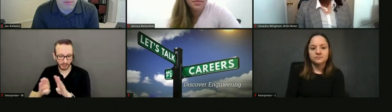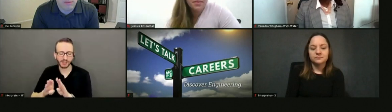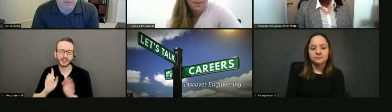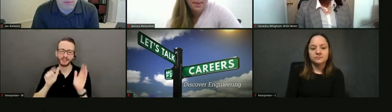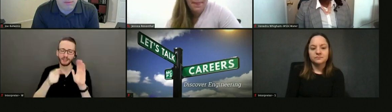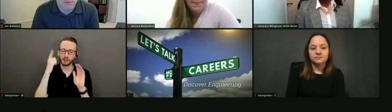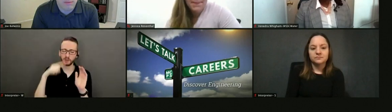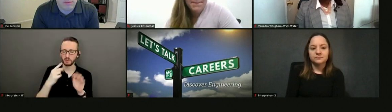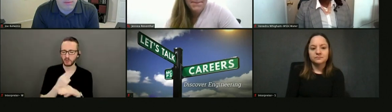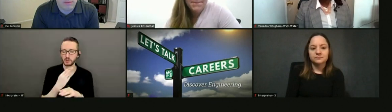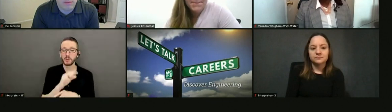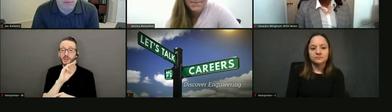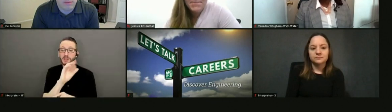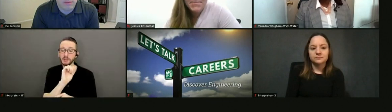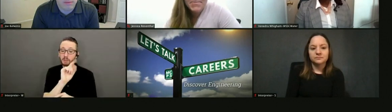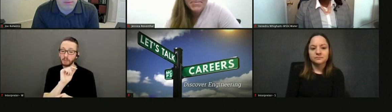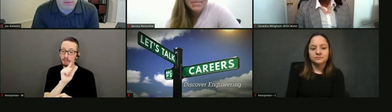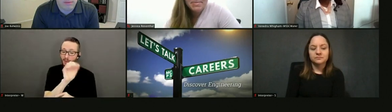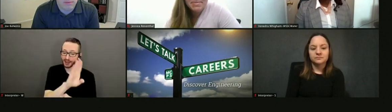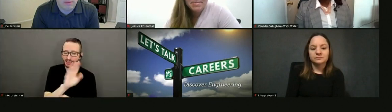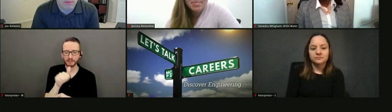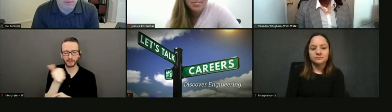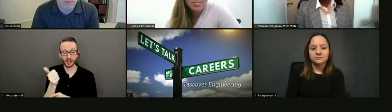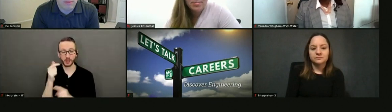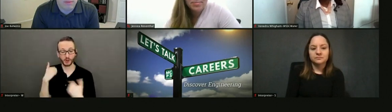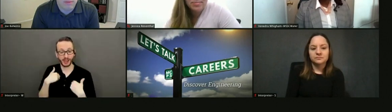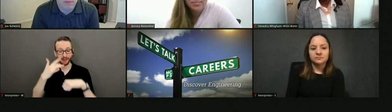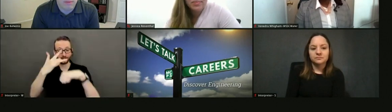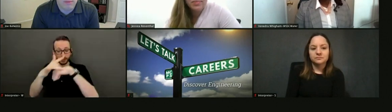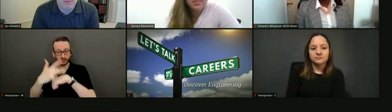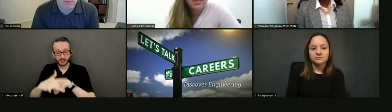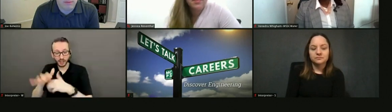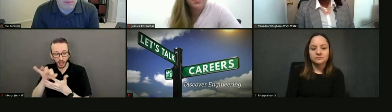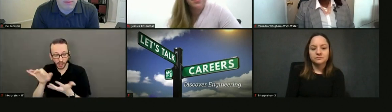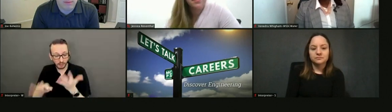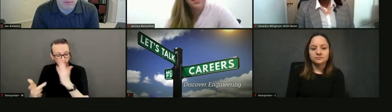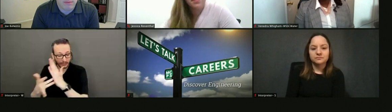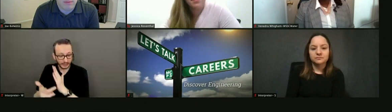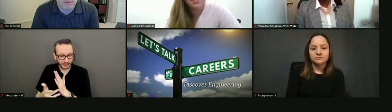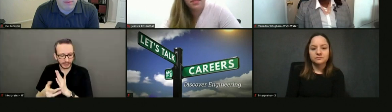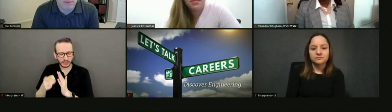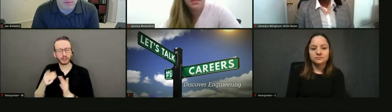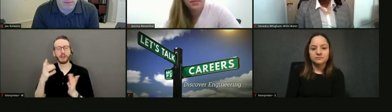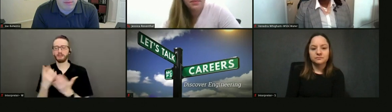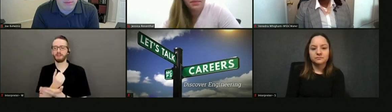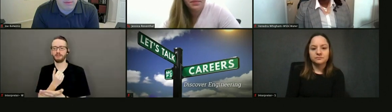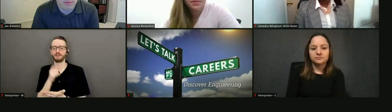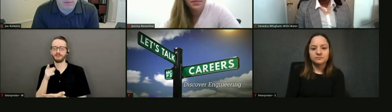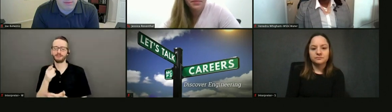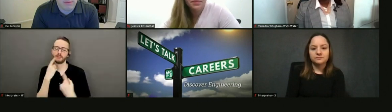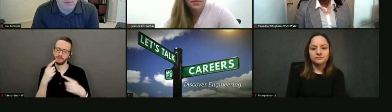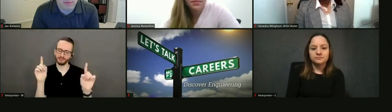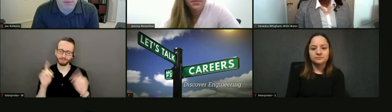other tools. The more you understand the tools you can use to do math, I think the more successful you'll be.